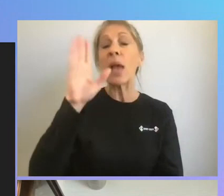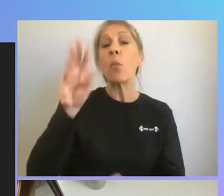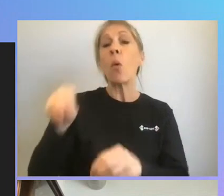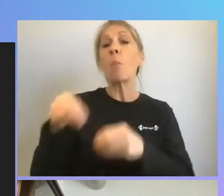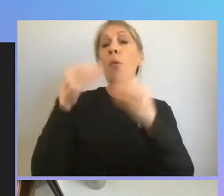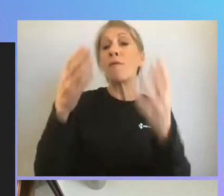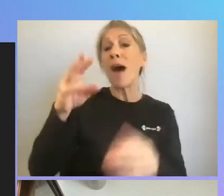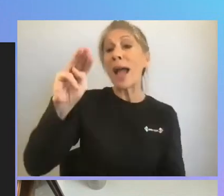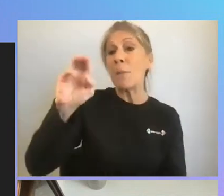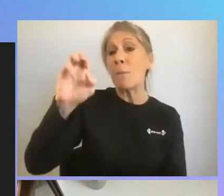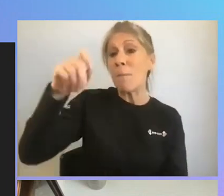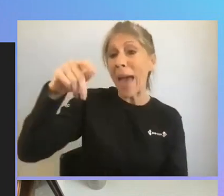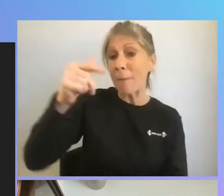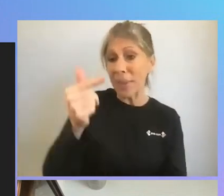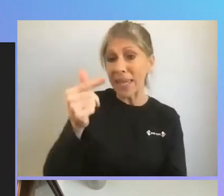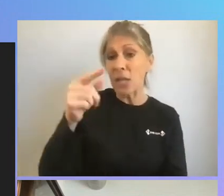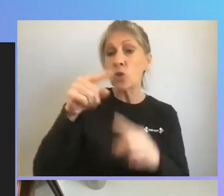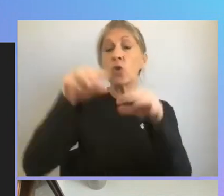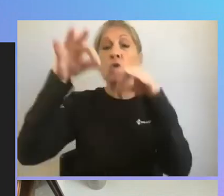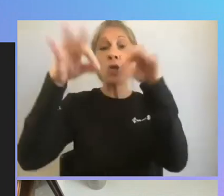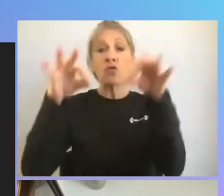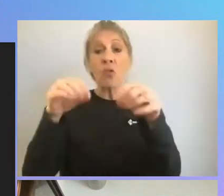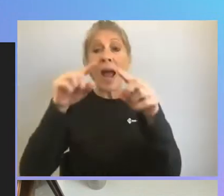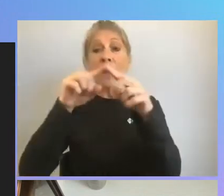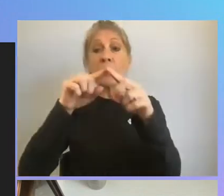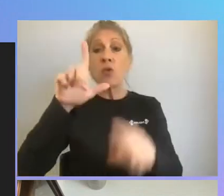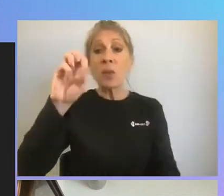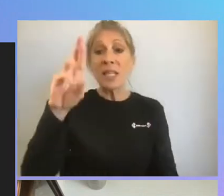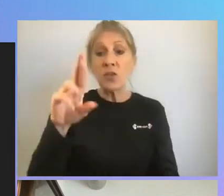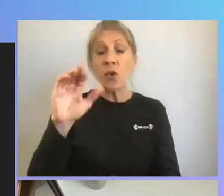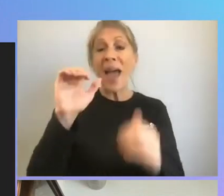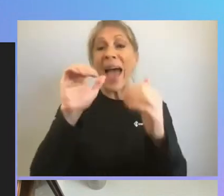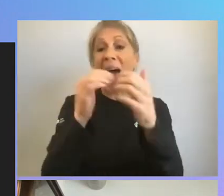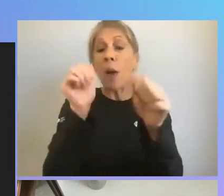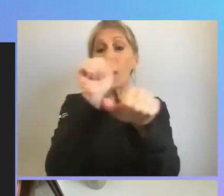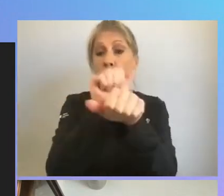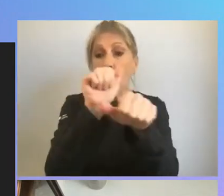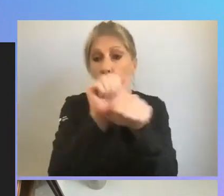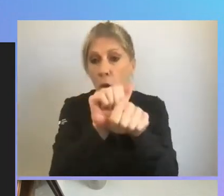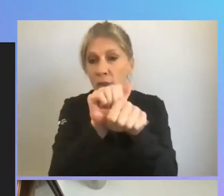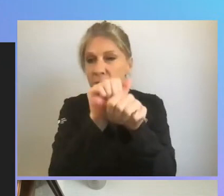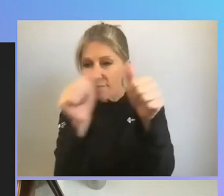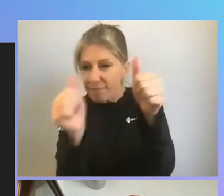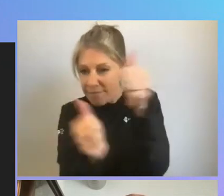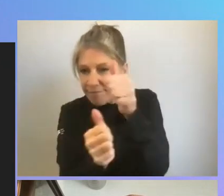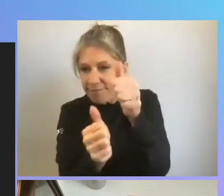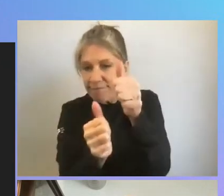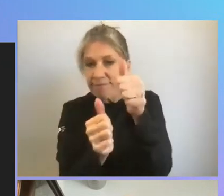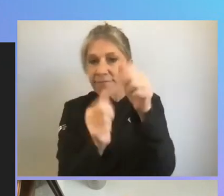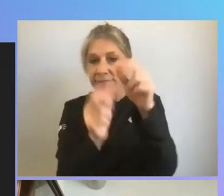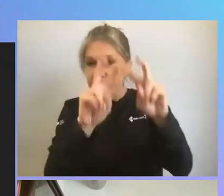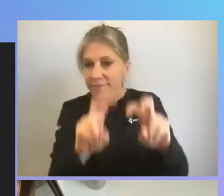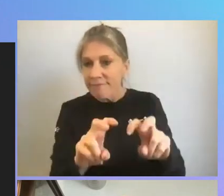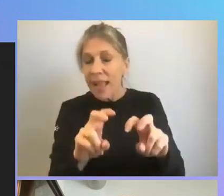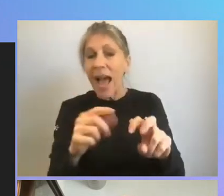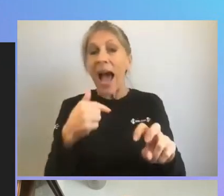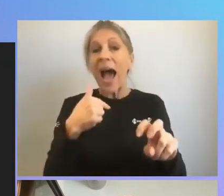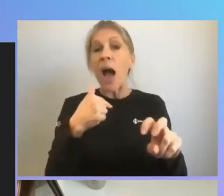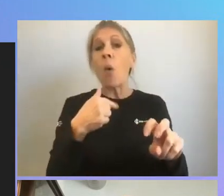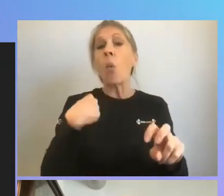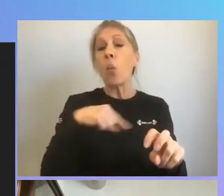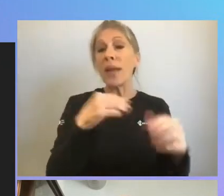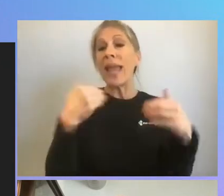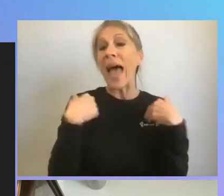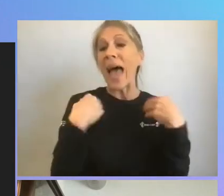mappings to describe to linter how our components work under the hood, if you will. So I did actually import, we do have